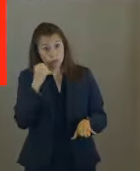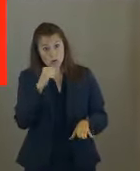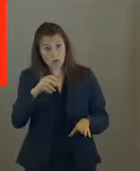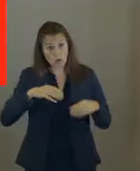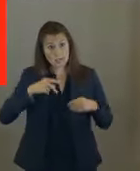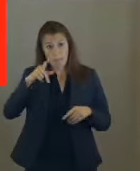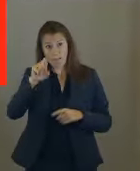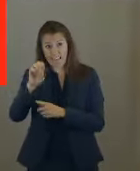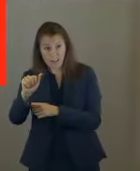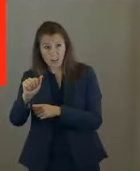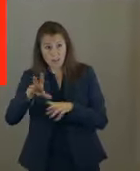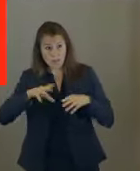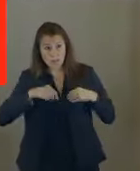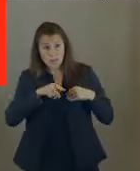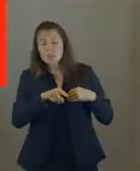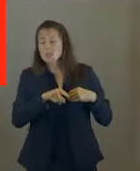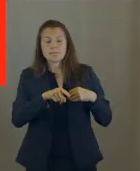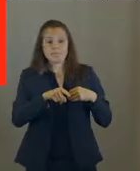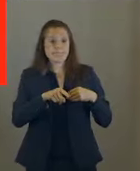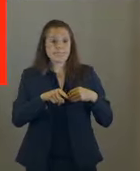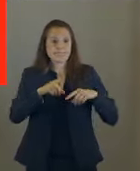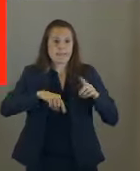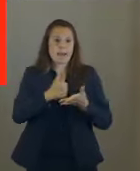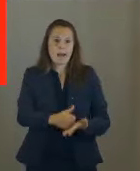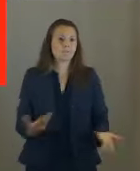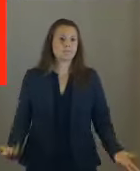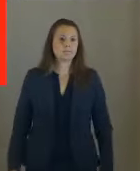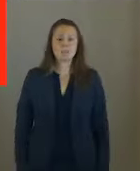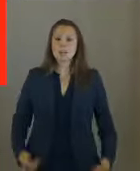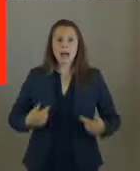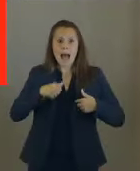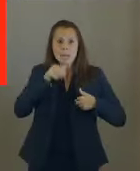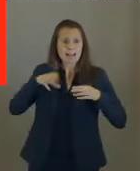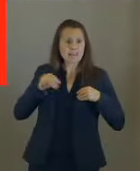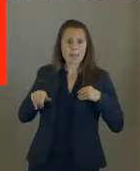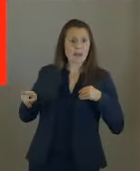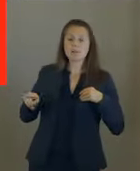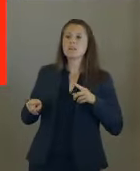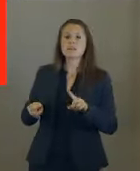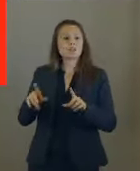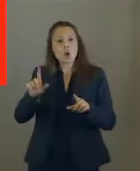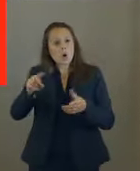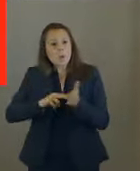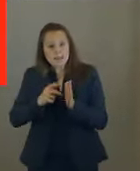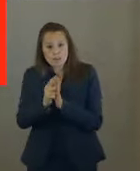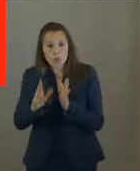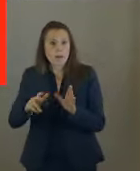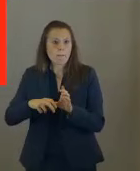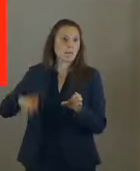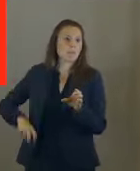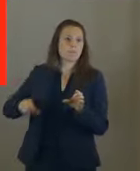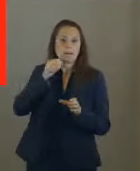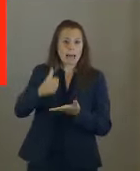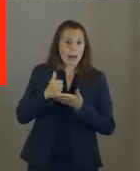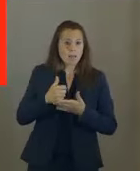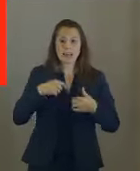plea, then I can't help you. So I said, I'm not gonna take a plea. So therefore, she don't help me. And so I had to